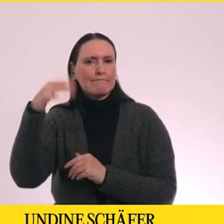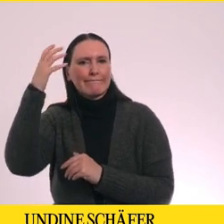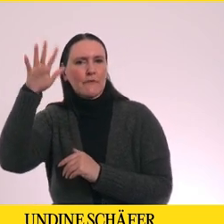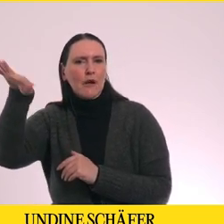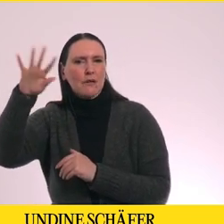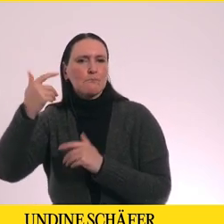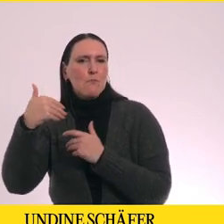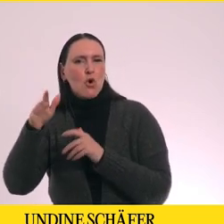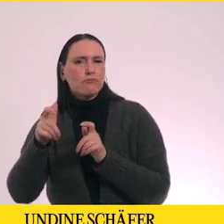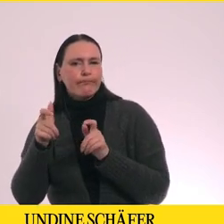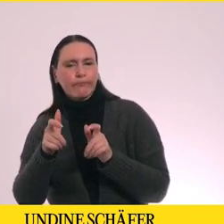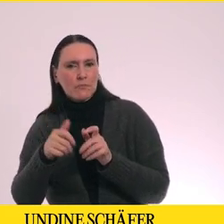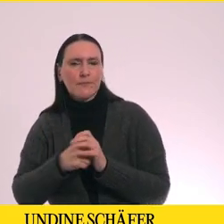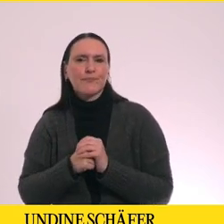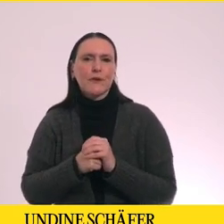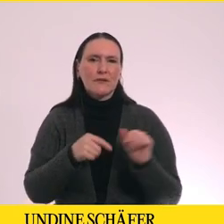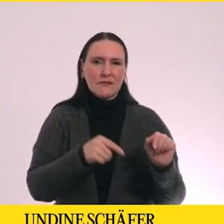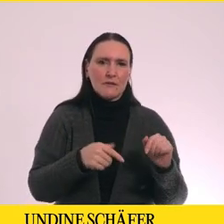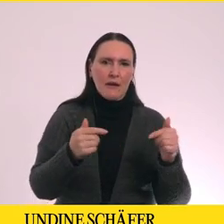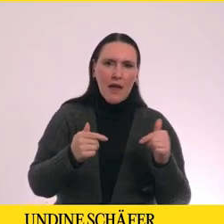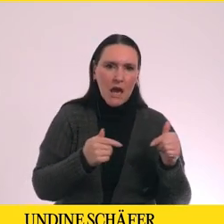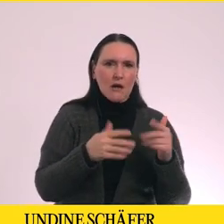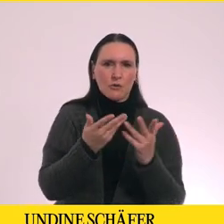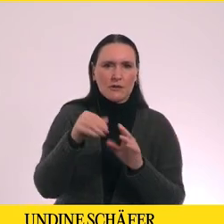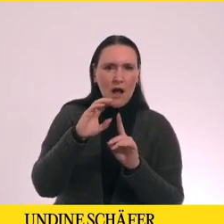their care that they're trying to enable